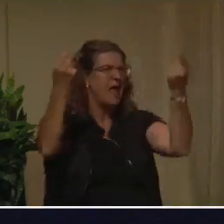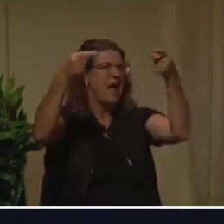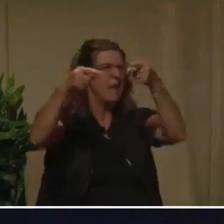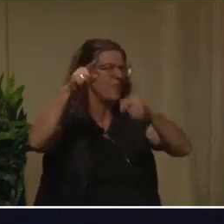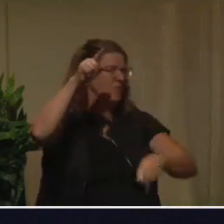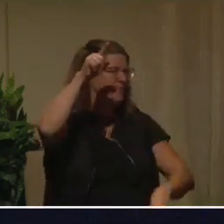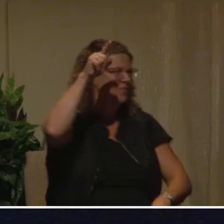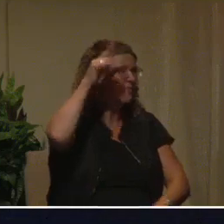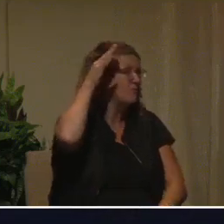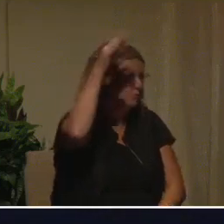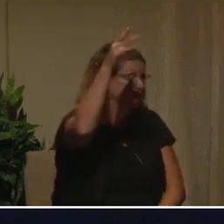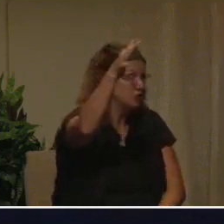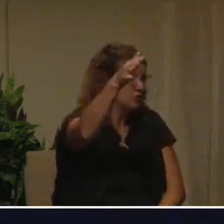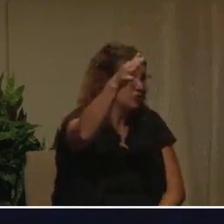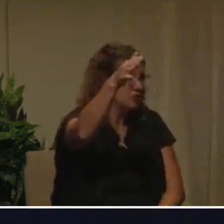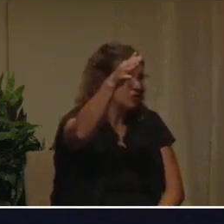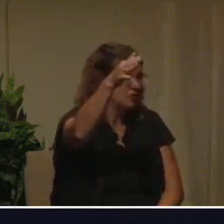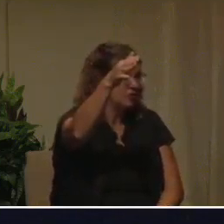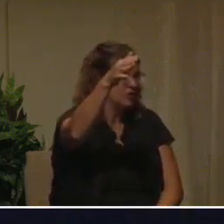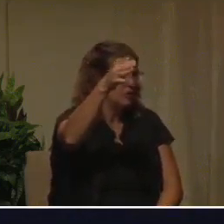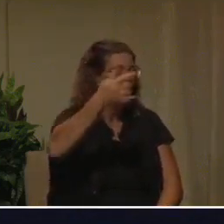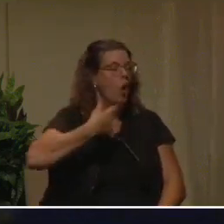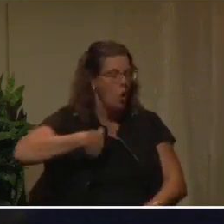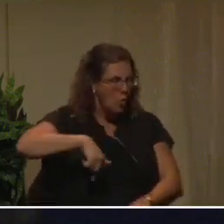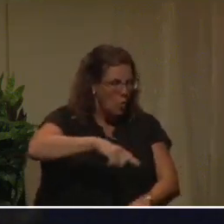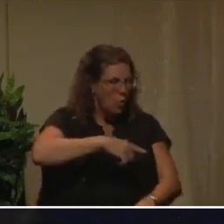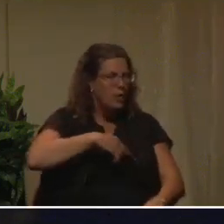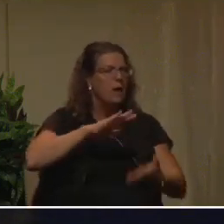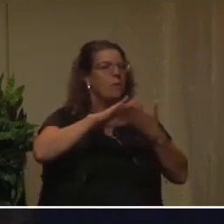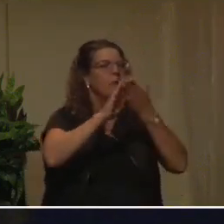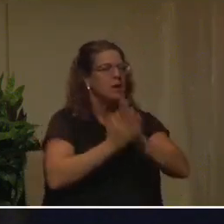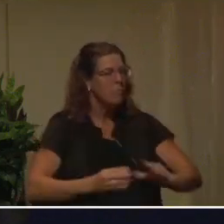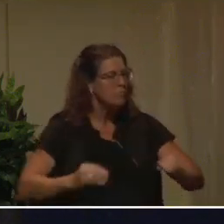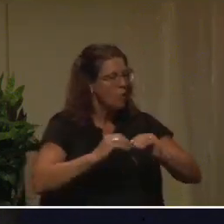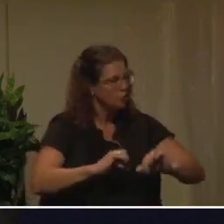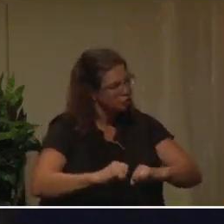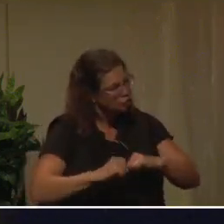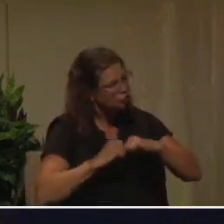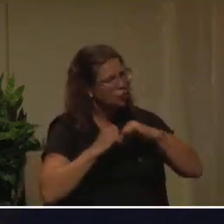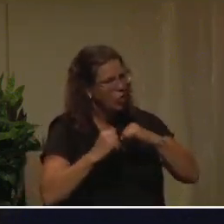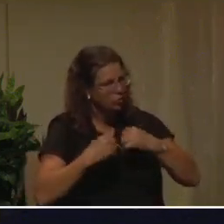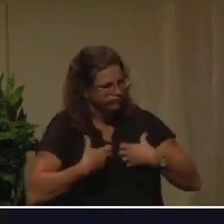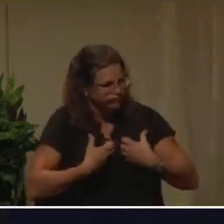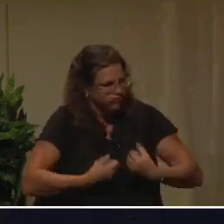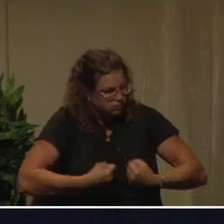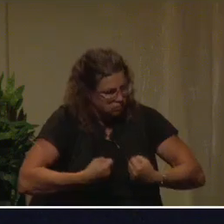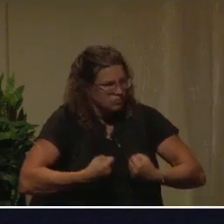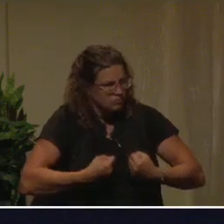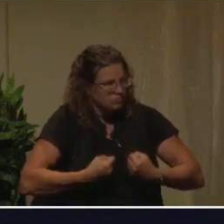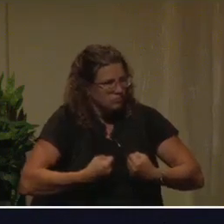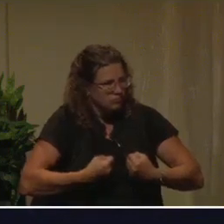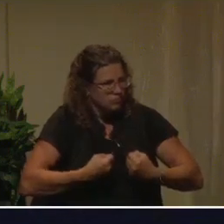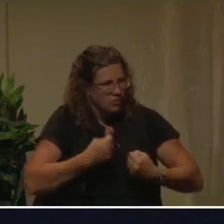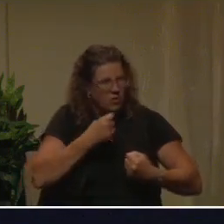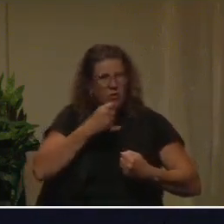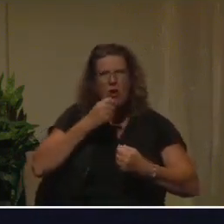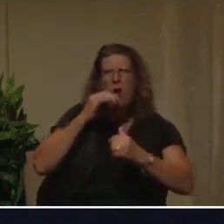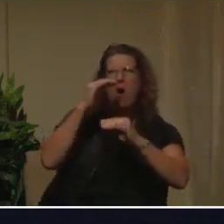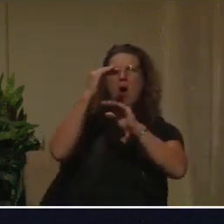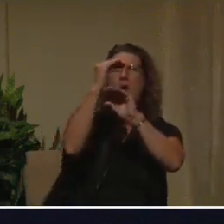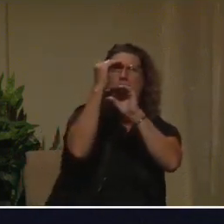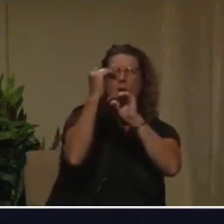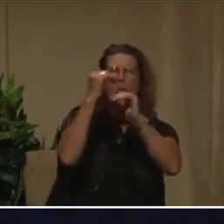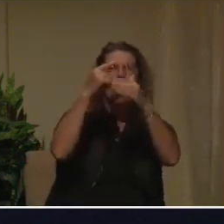expectations about this. Like, we will be resilient if we have our hope firmly set on what God has in store for